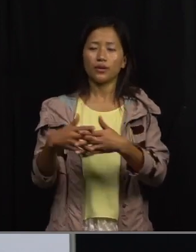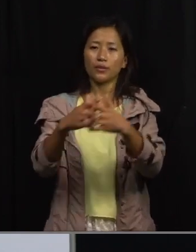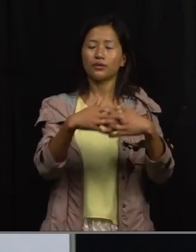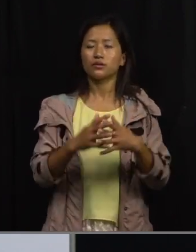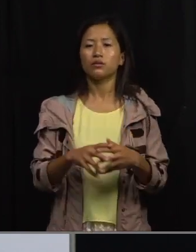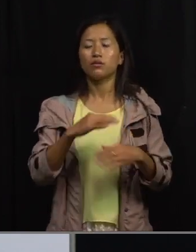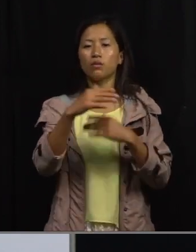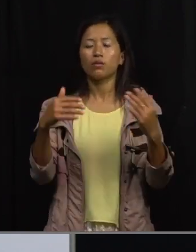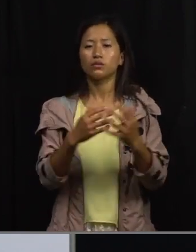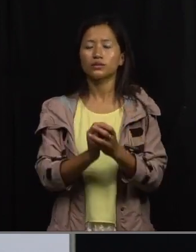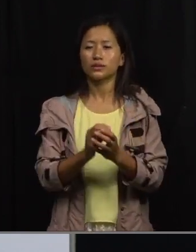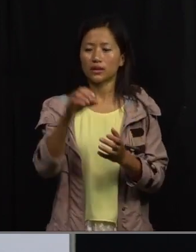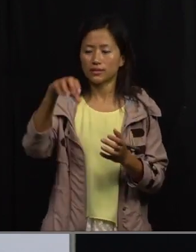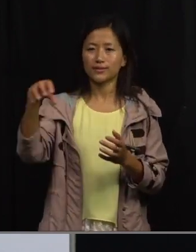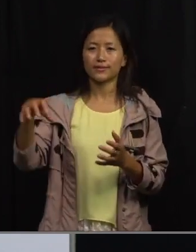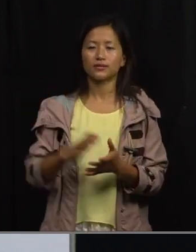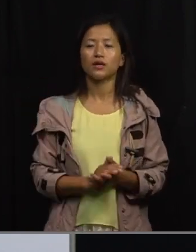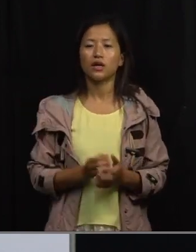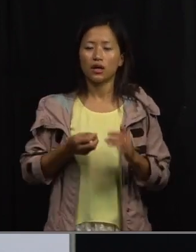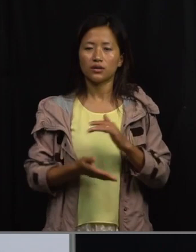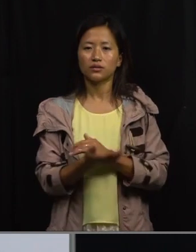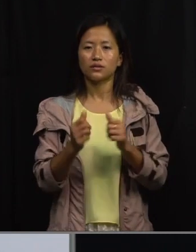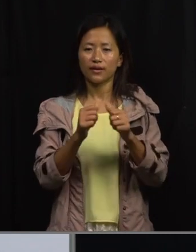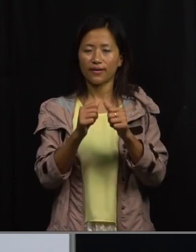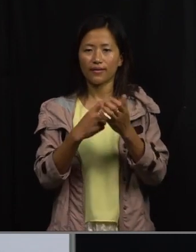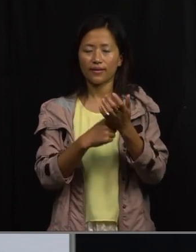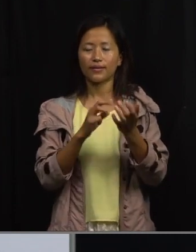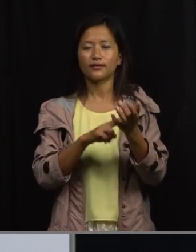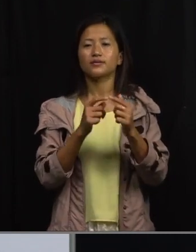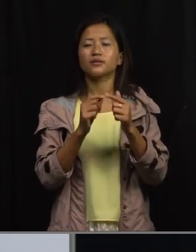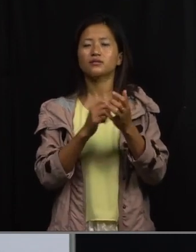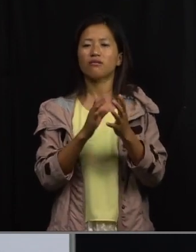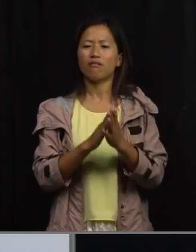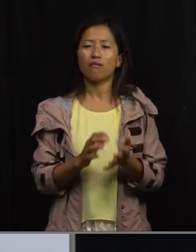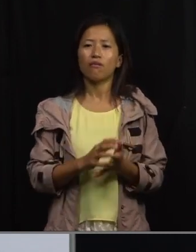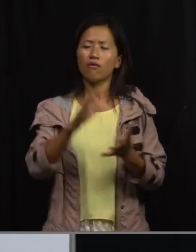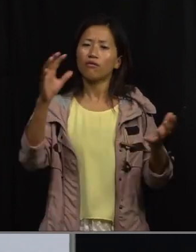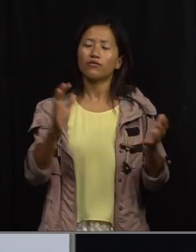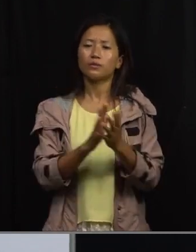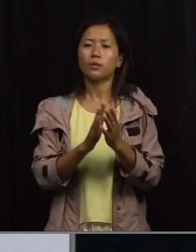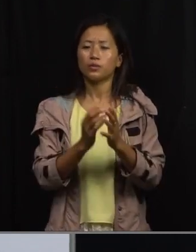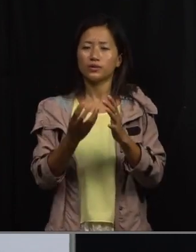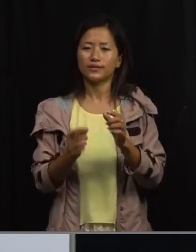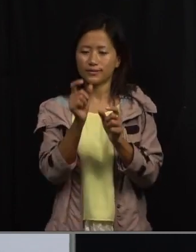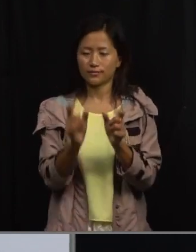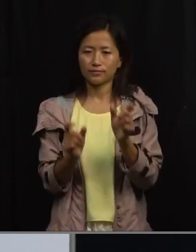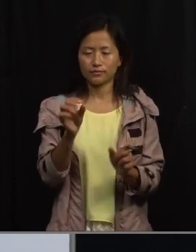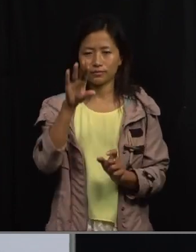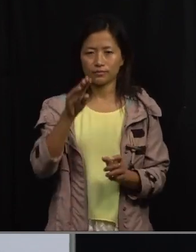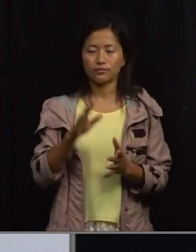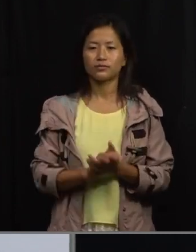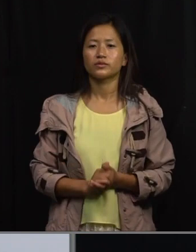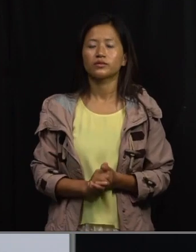So, all the continent except Antarctica, it became overpopulated. So now the hunters, they